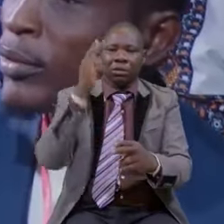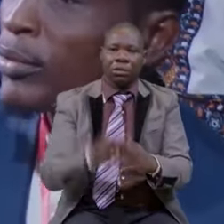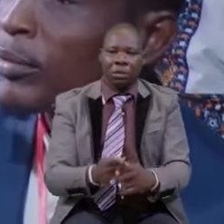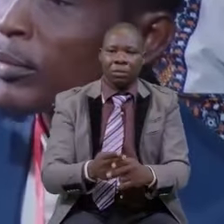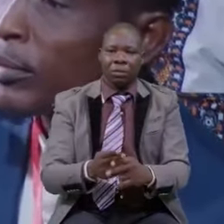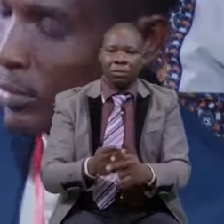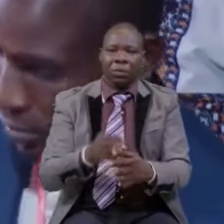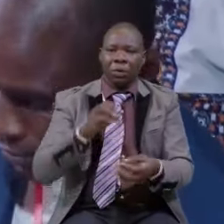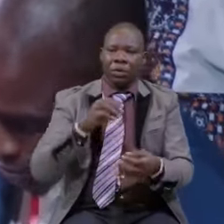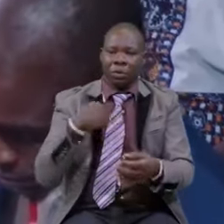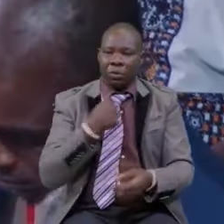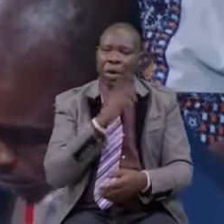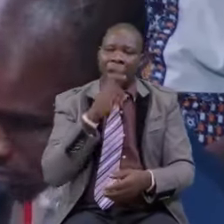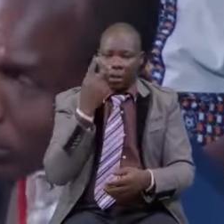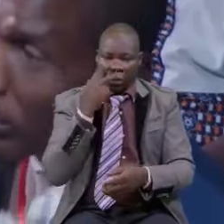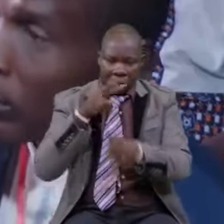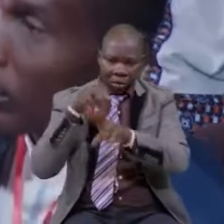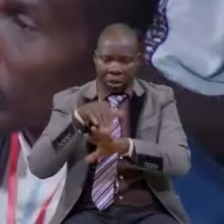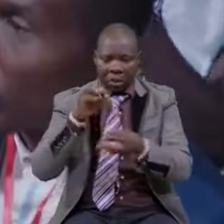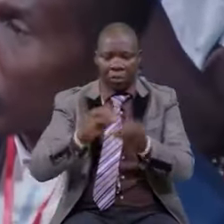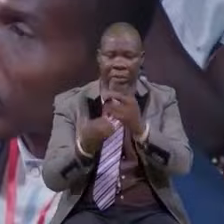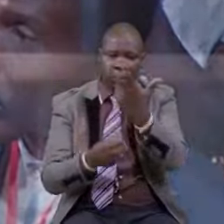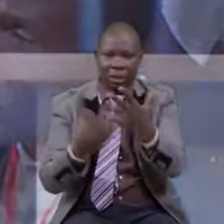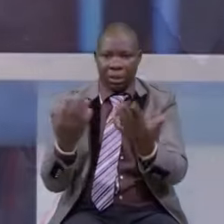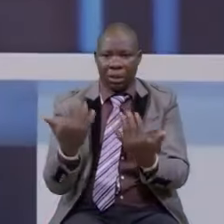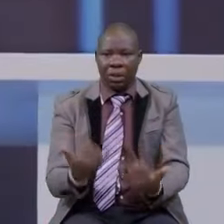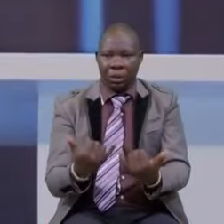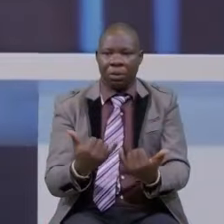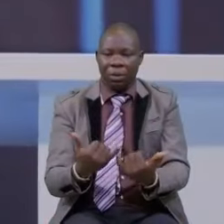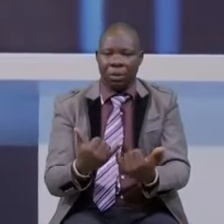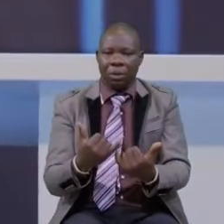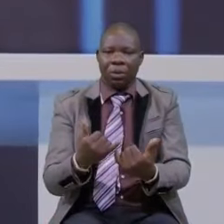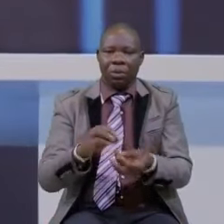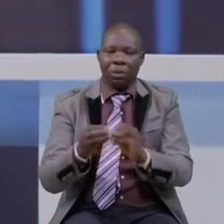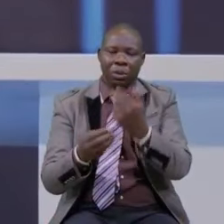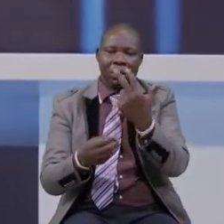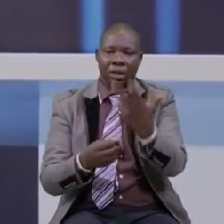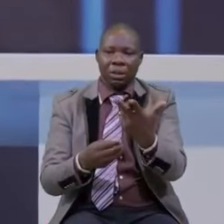looking at number three here. Number three, we're looking at building,